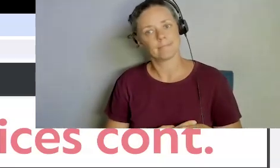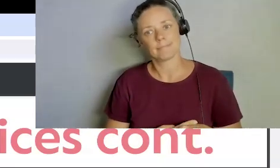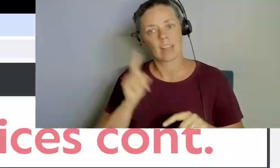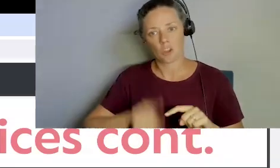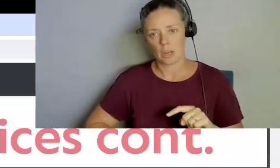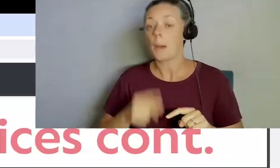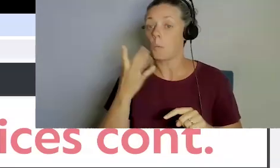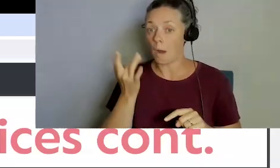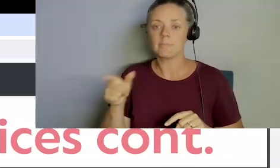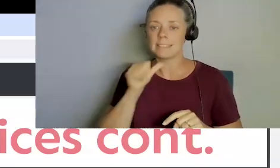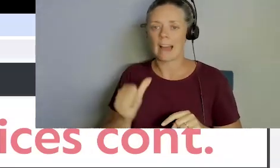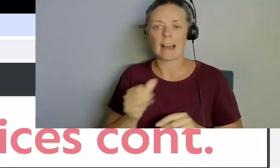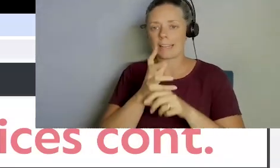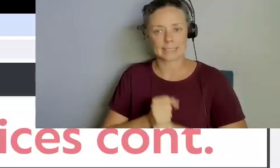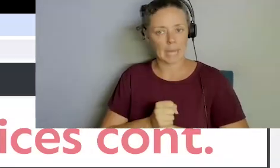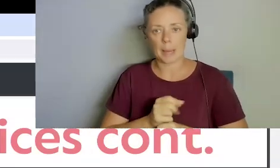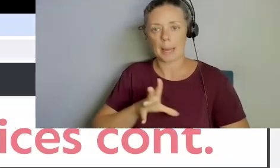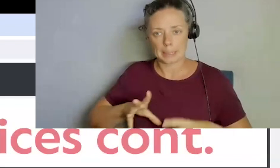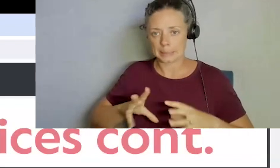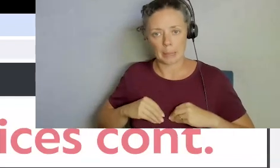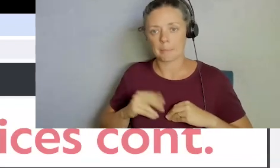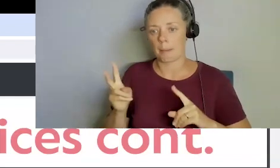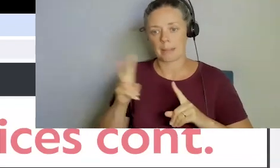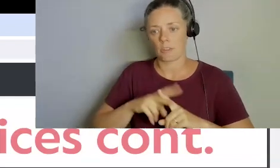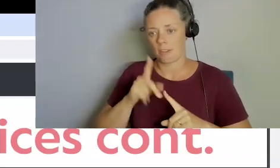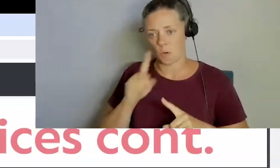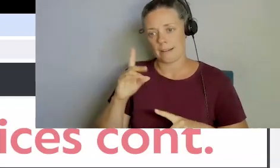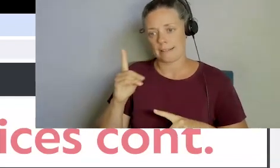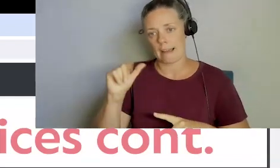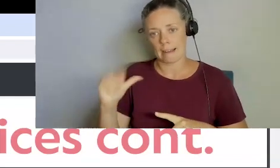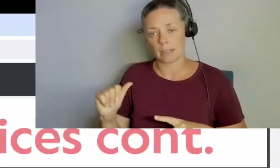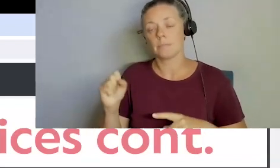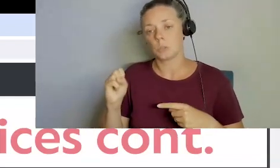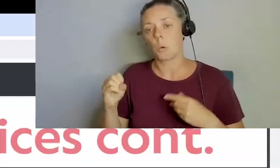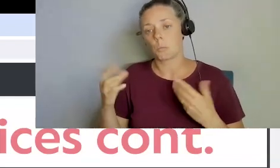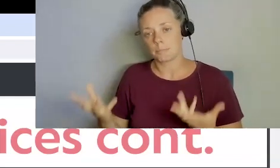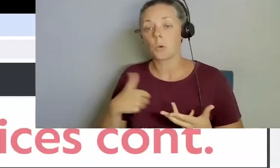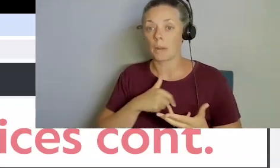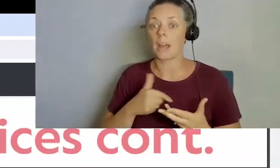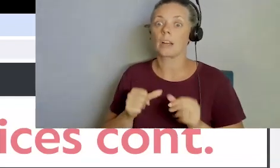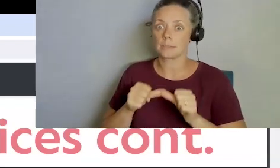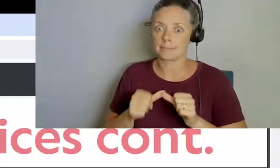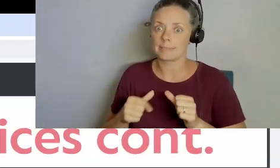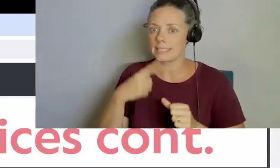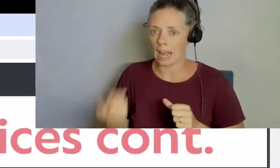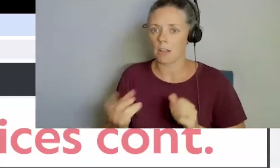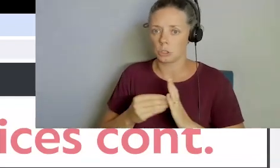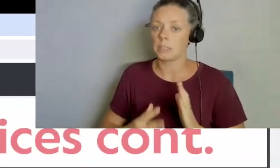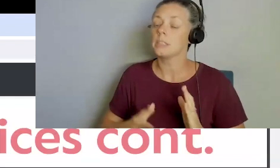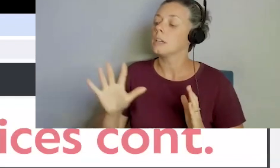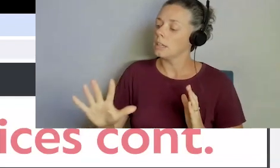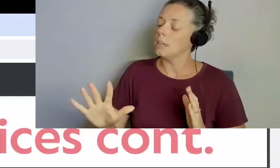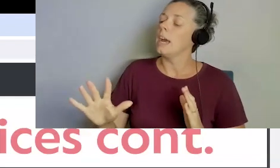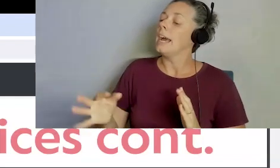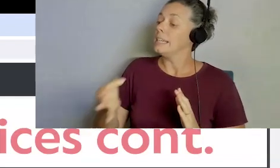accepting new applications for DACA. So we are constantly telling the students, as soon as we know that the student